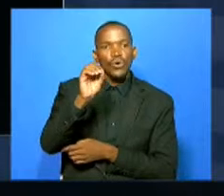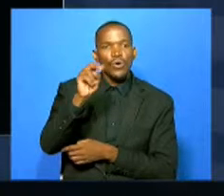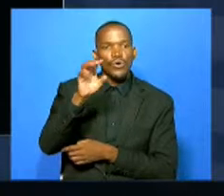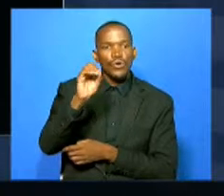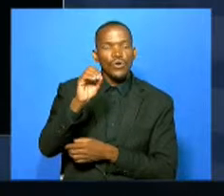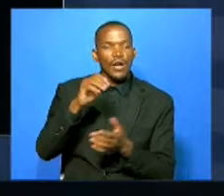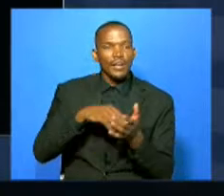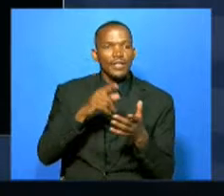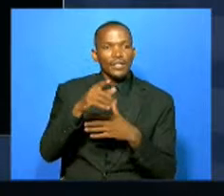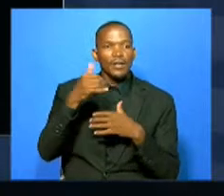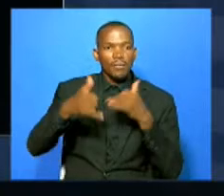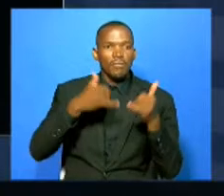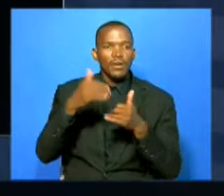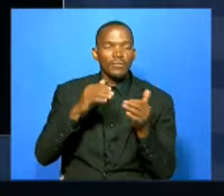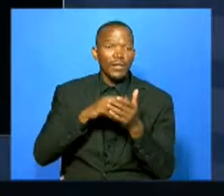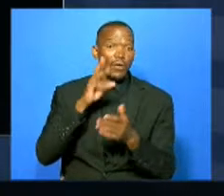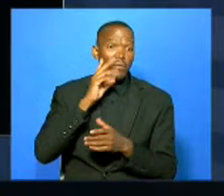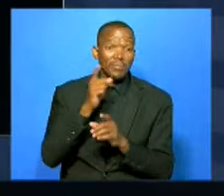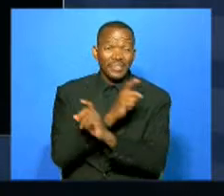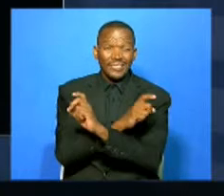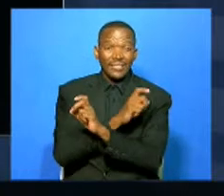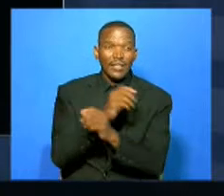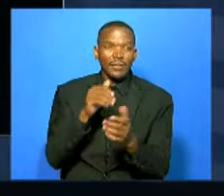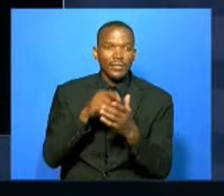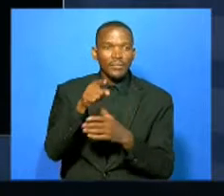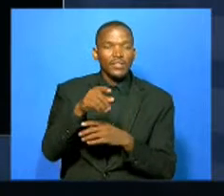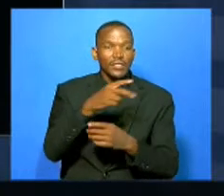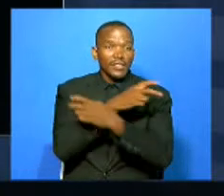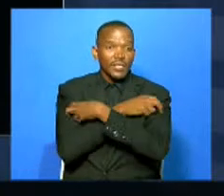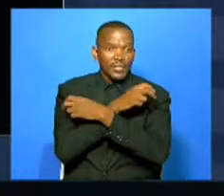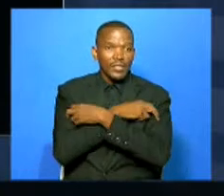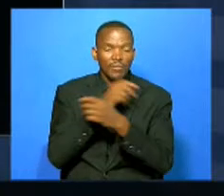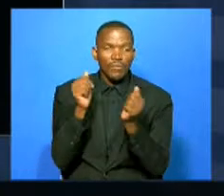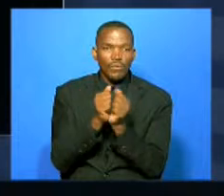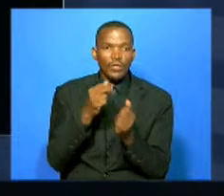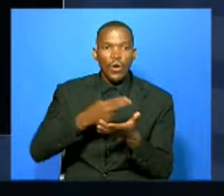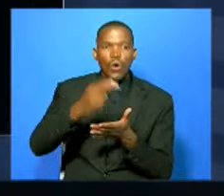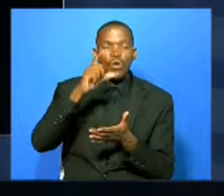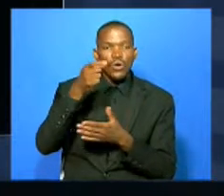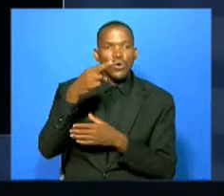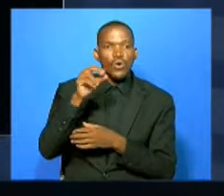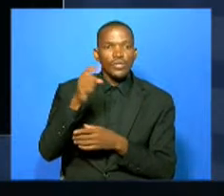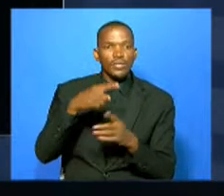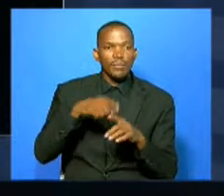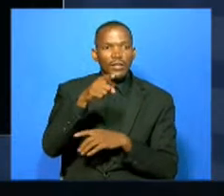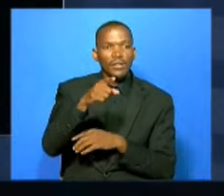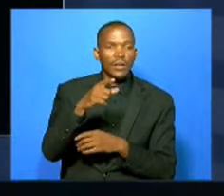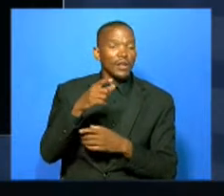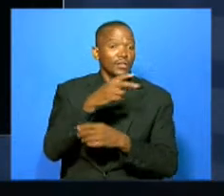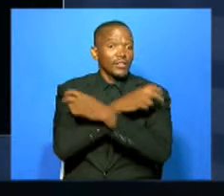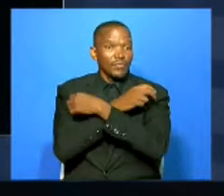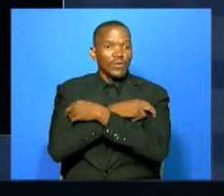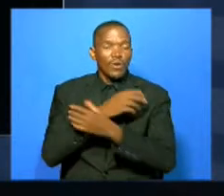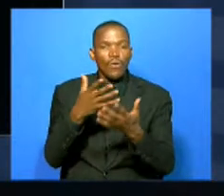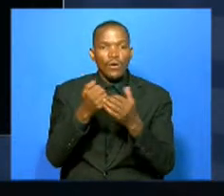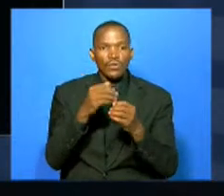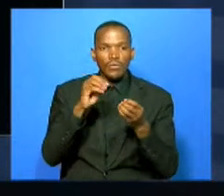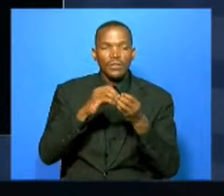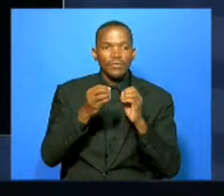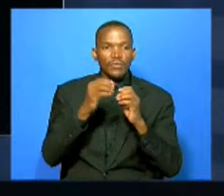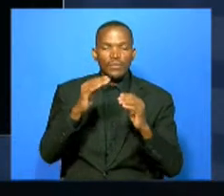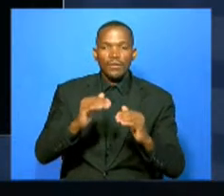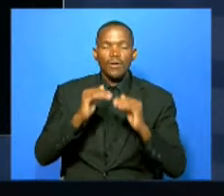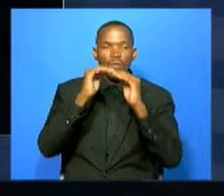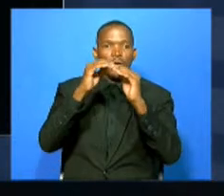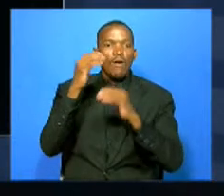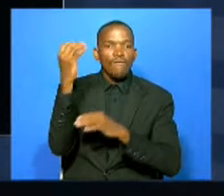Motshameko o mongwe o solofetseng go tlola ditlhase ke wa magareng ga Security Systems le Holy Ghost. The Alarm Boys ba tla bo ba tsomana le go tsena mo go tsa ntlha tse